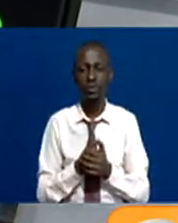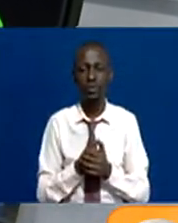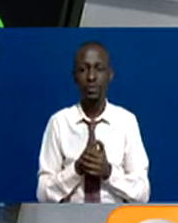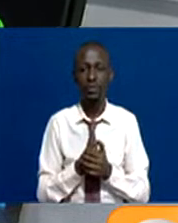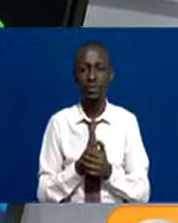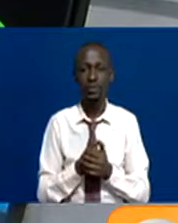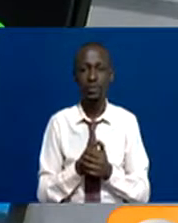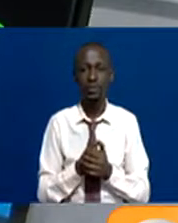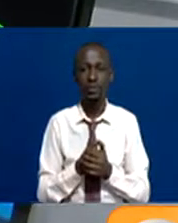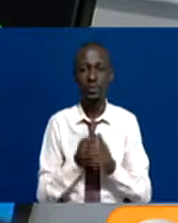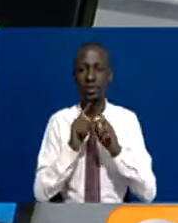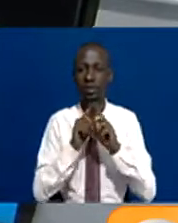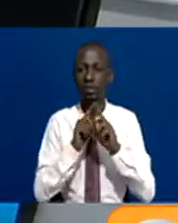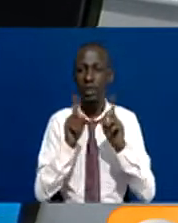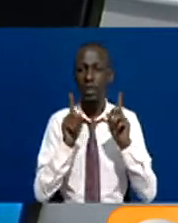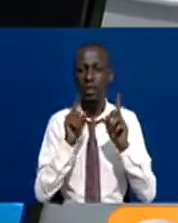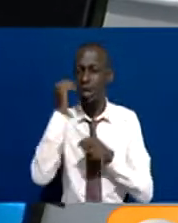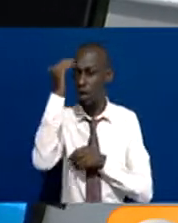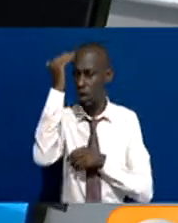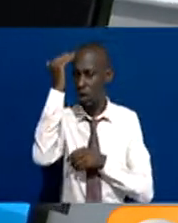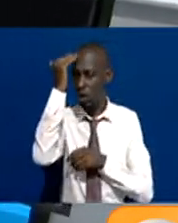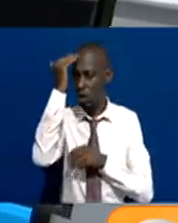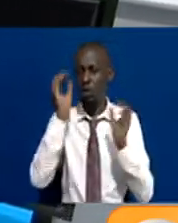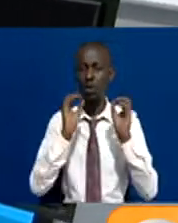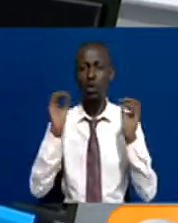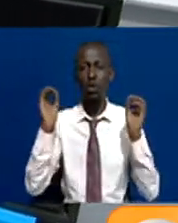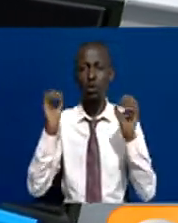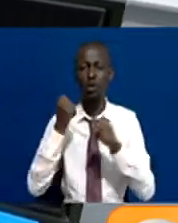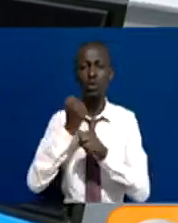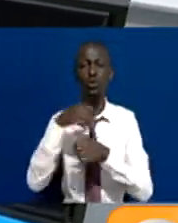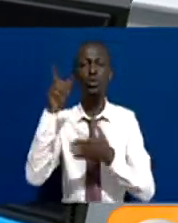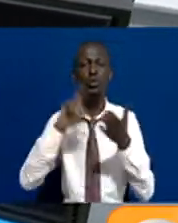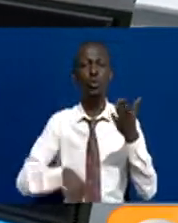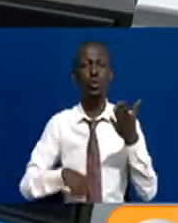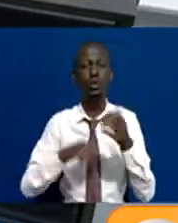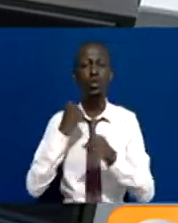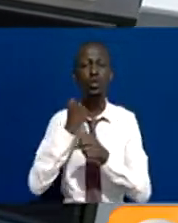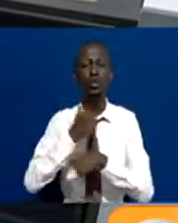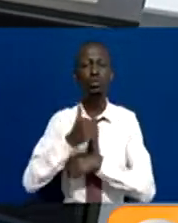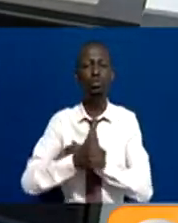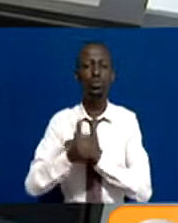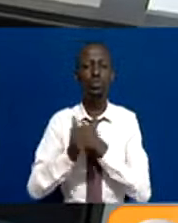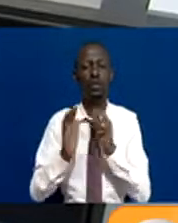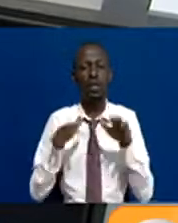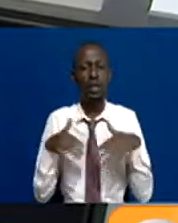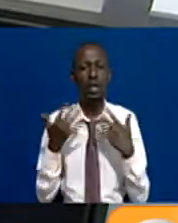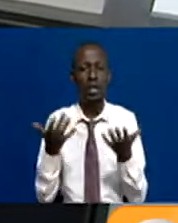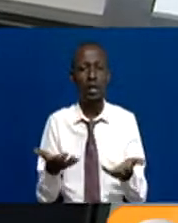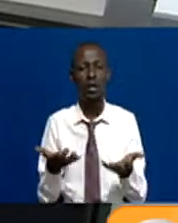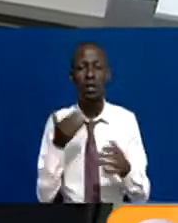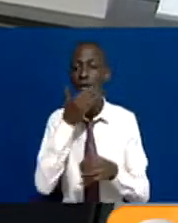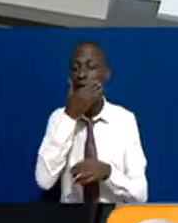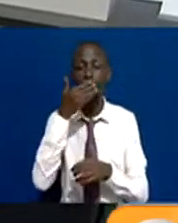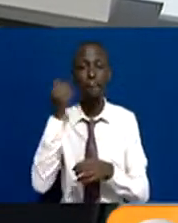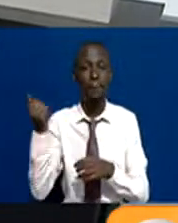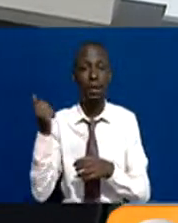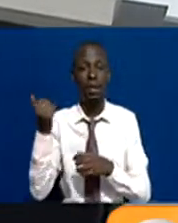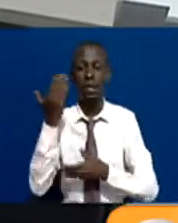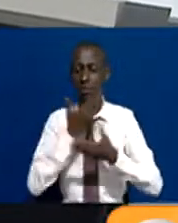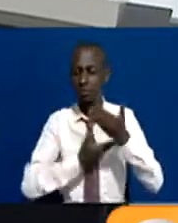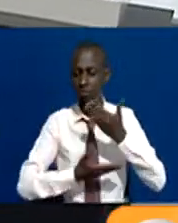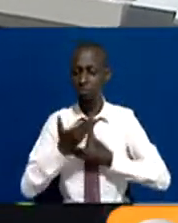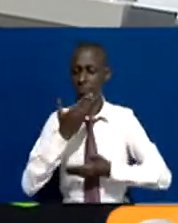don't even know who is doing what and up to what extent. And I think it's time we have a conversation and look